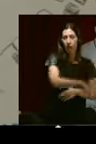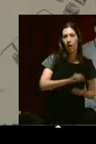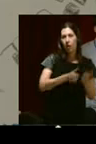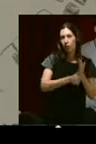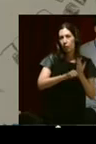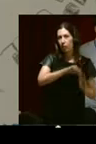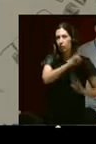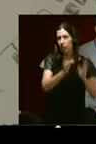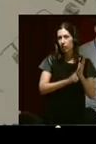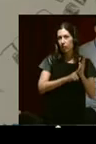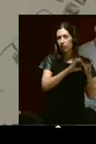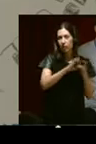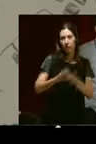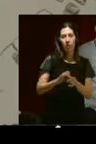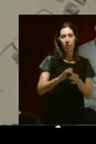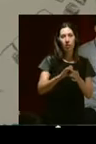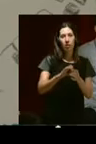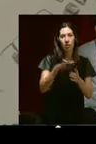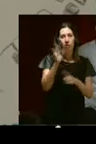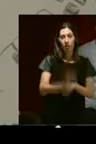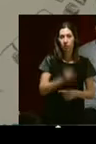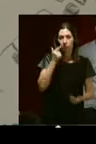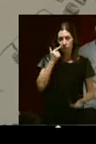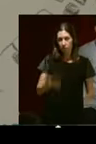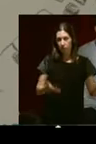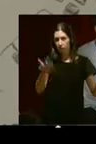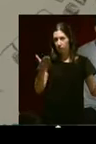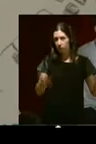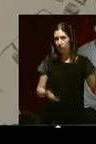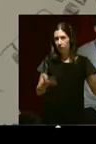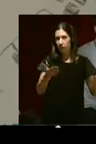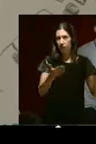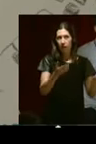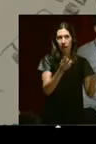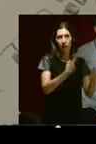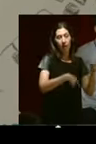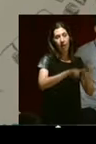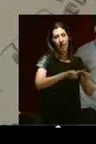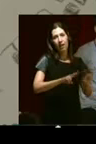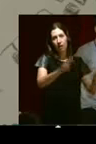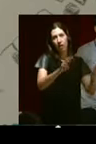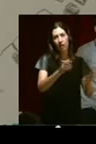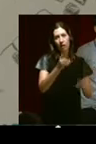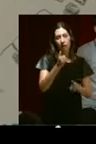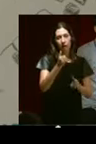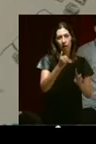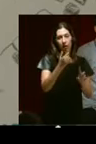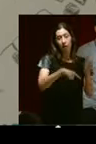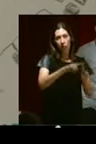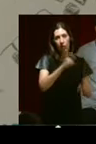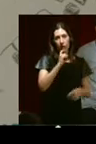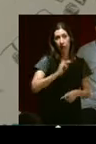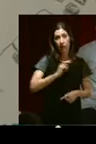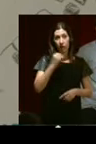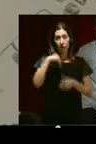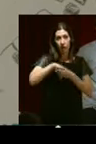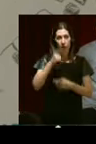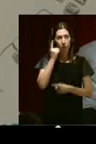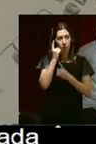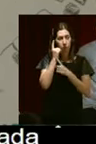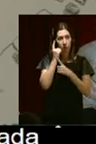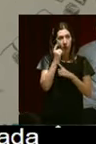server that hosts the full footprint for that movie. So it makes the comparison and it sends the